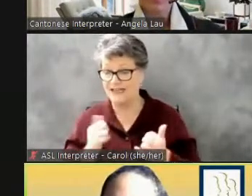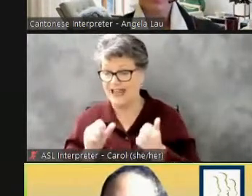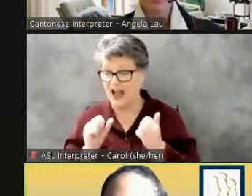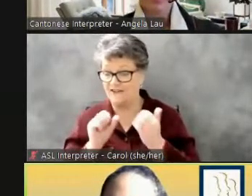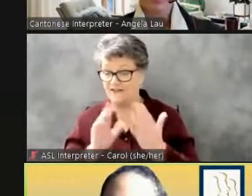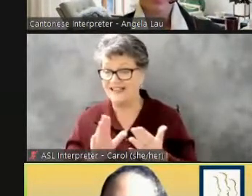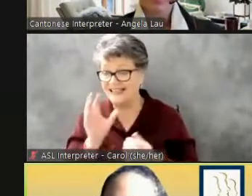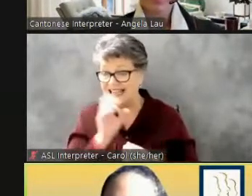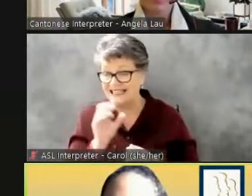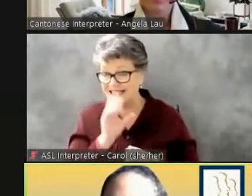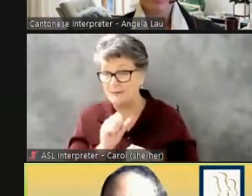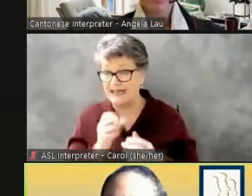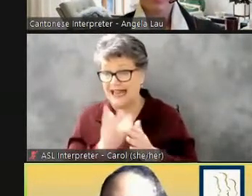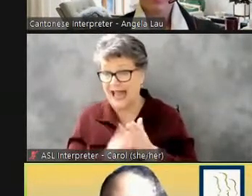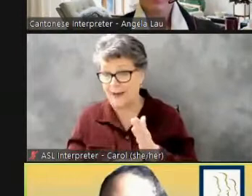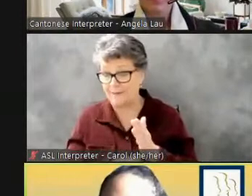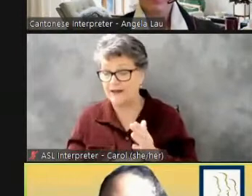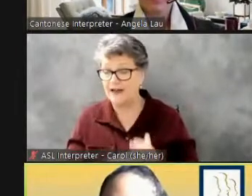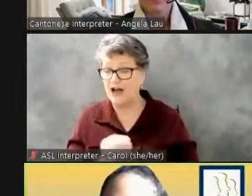an estimated gap of